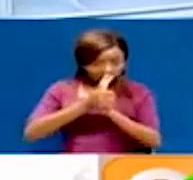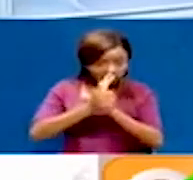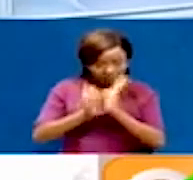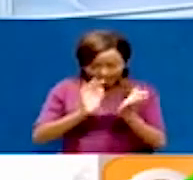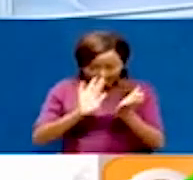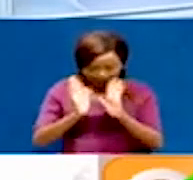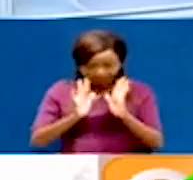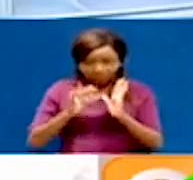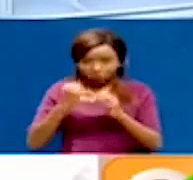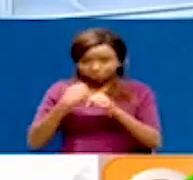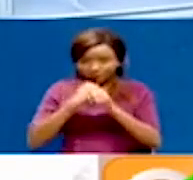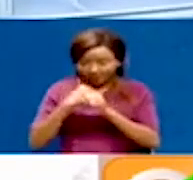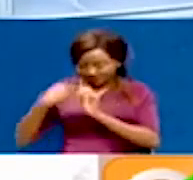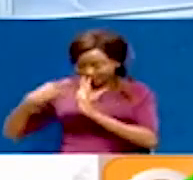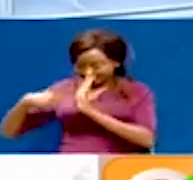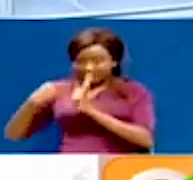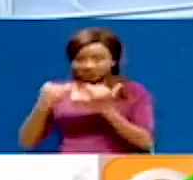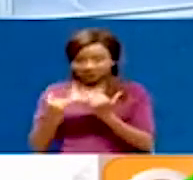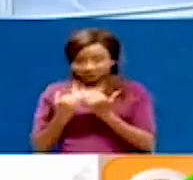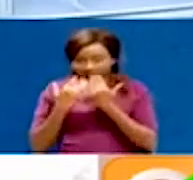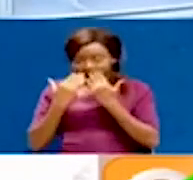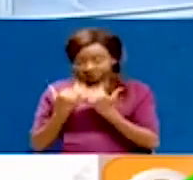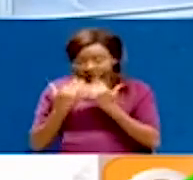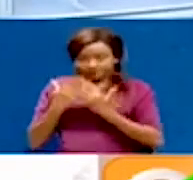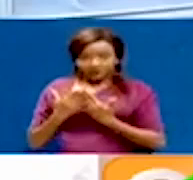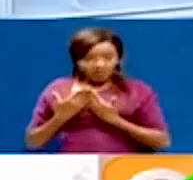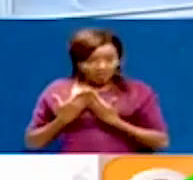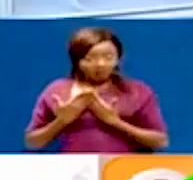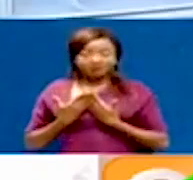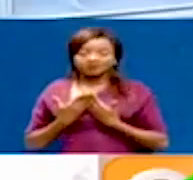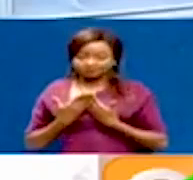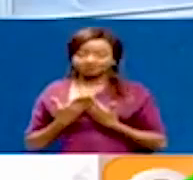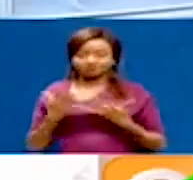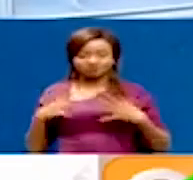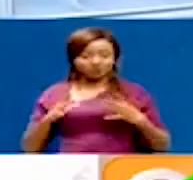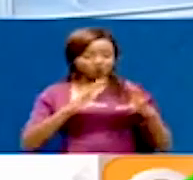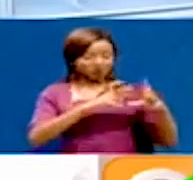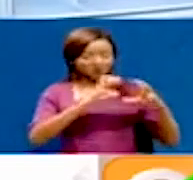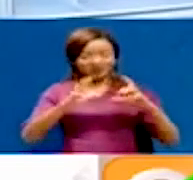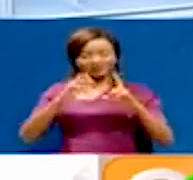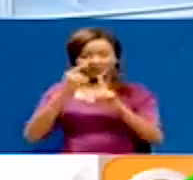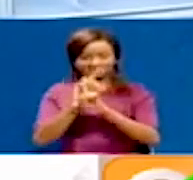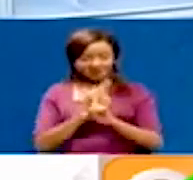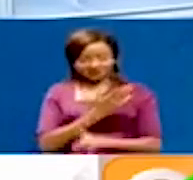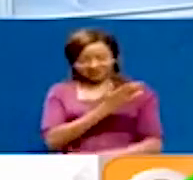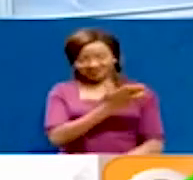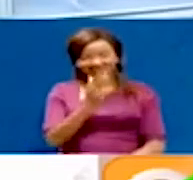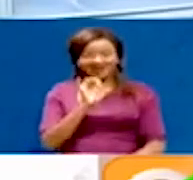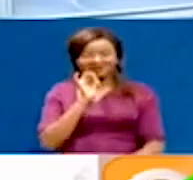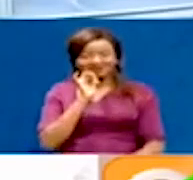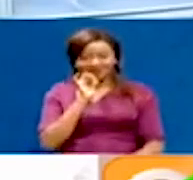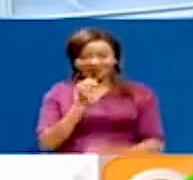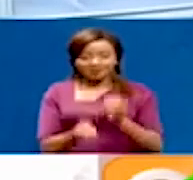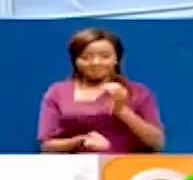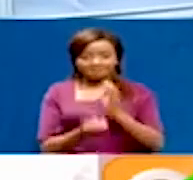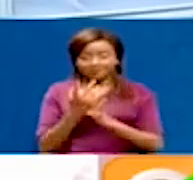of ventilators, a sizable number of companies offered to help. But now it appears that Kenya's first locally